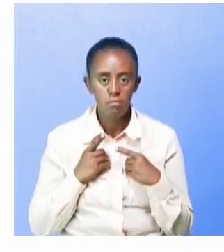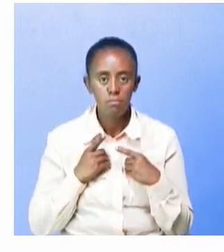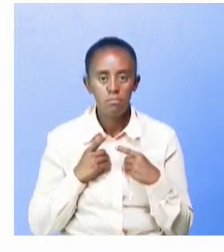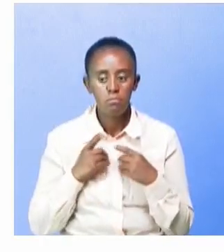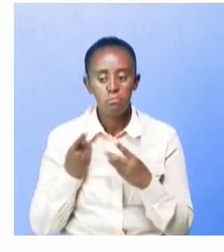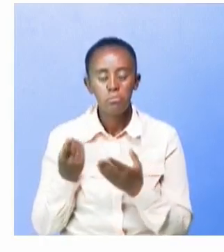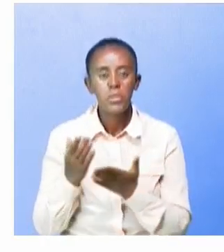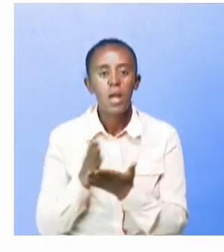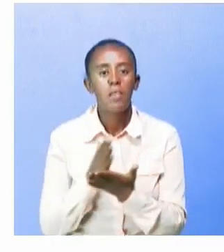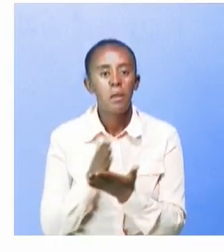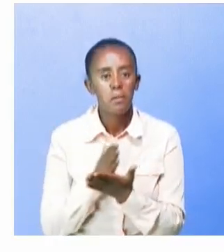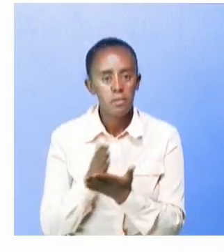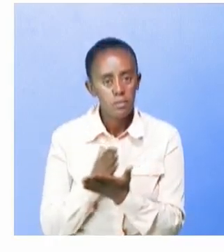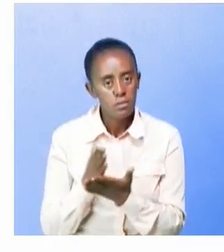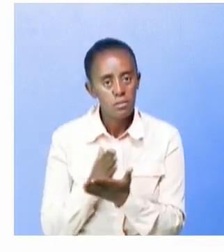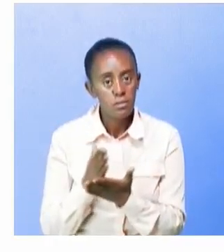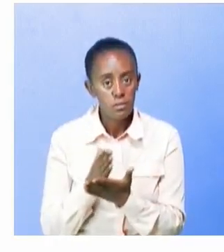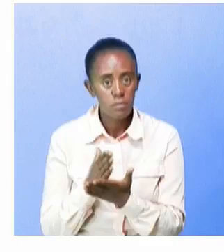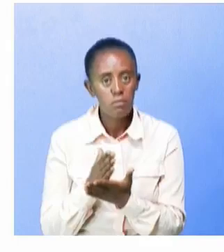attended